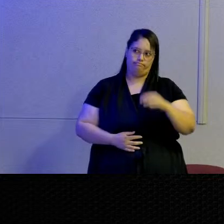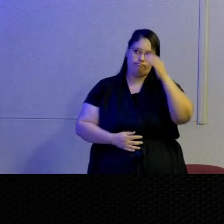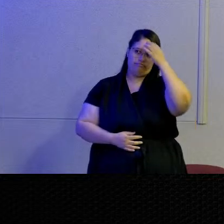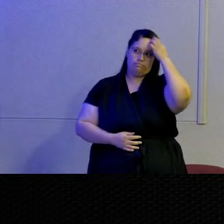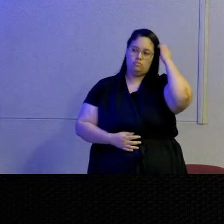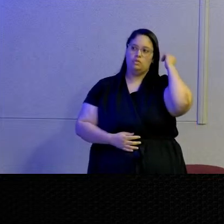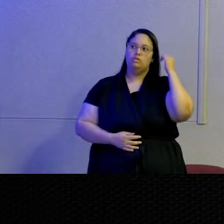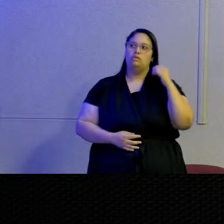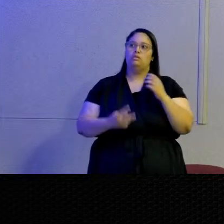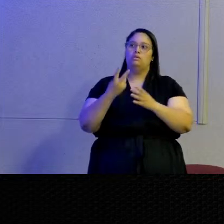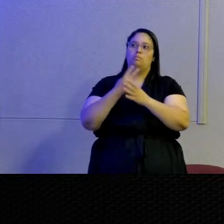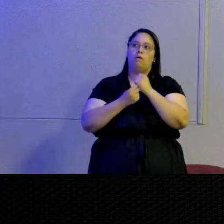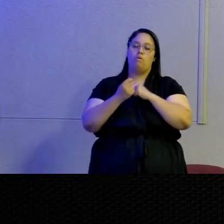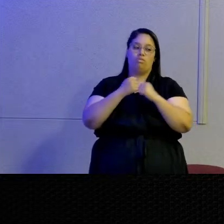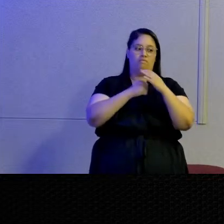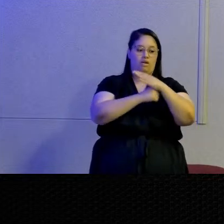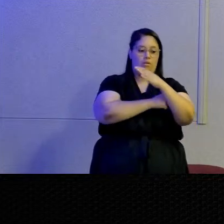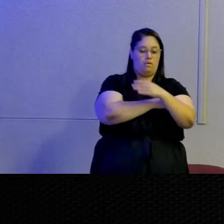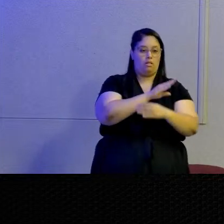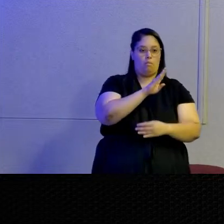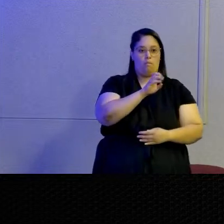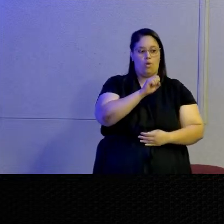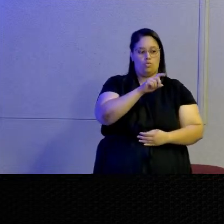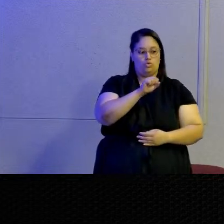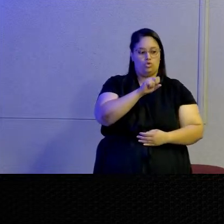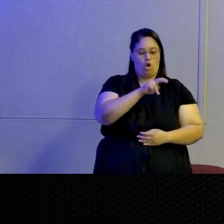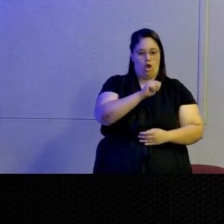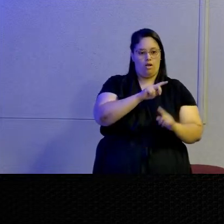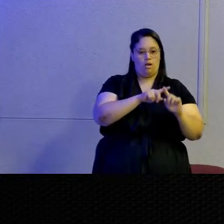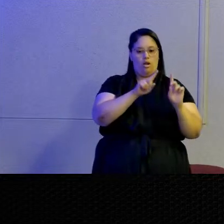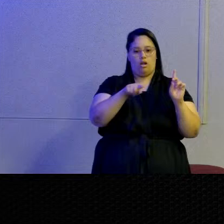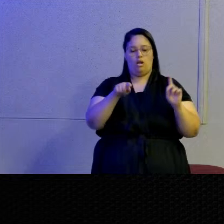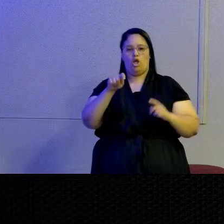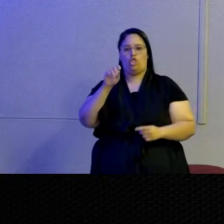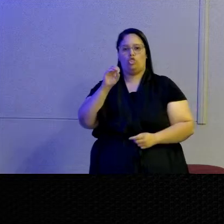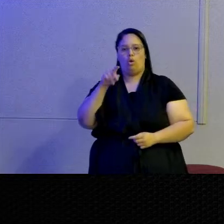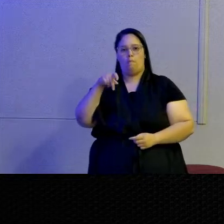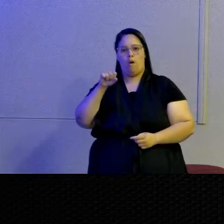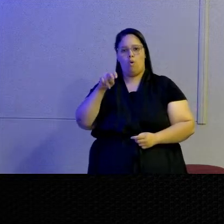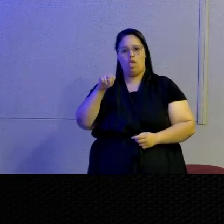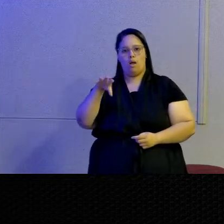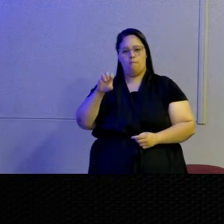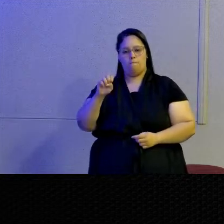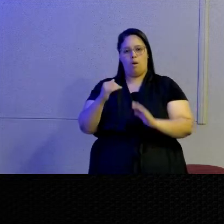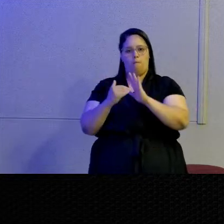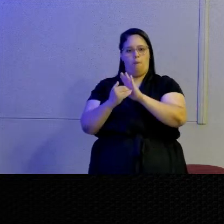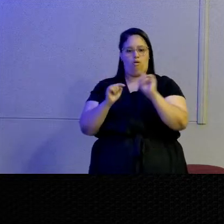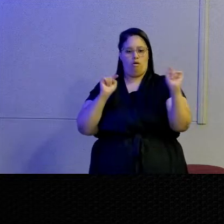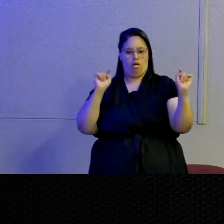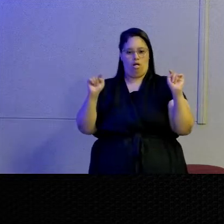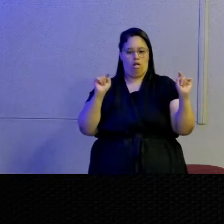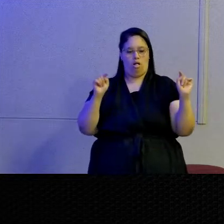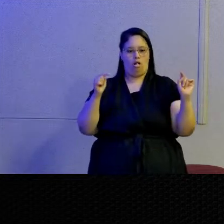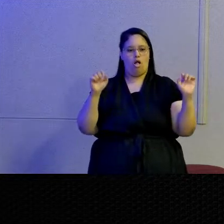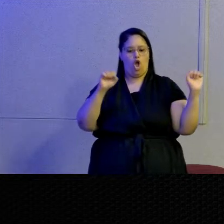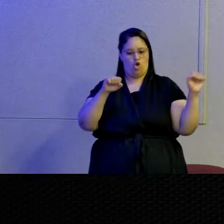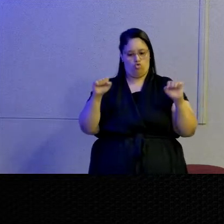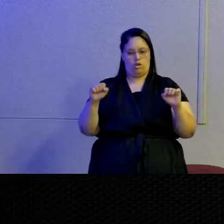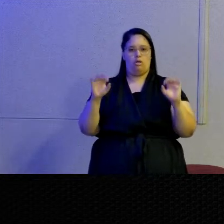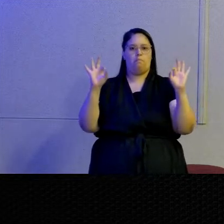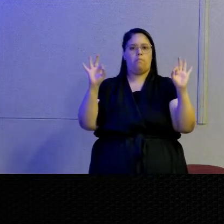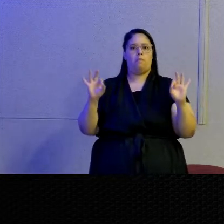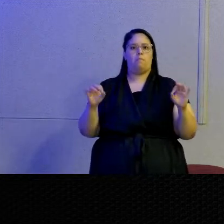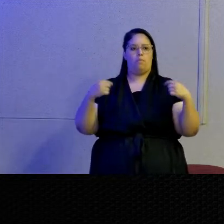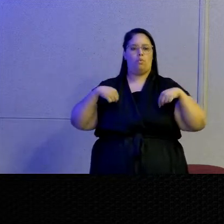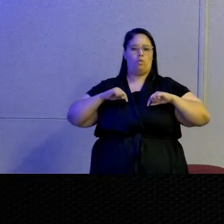So both the fundamental boson and the toponium models agree perfectly with what's been